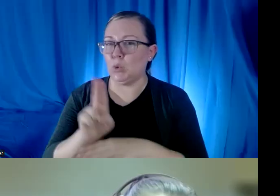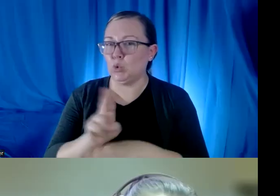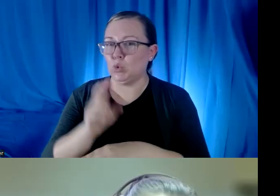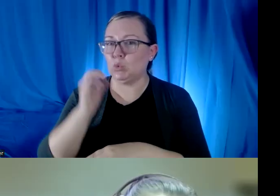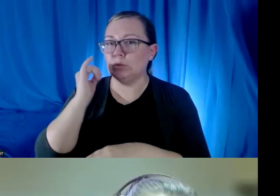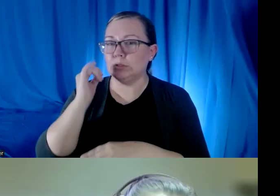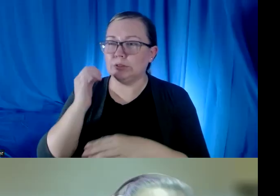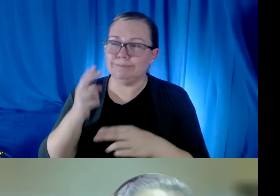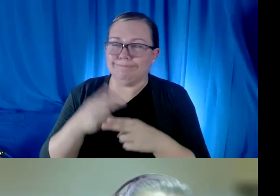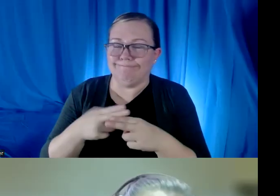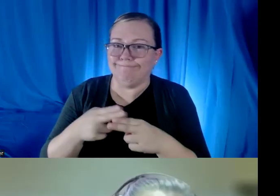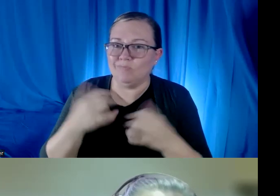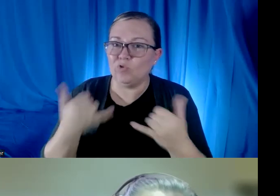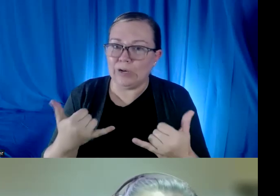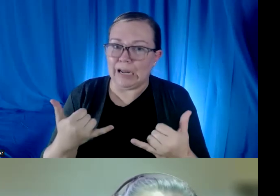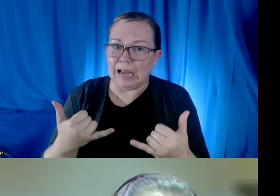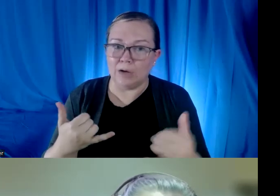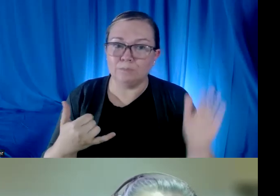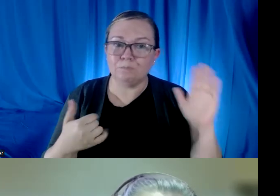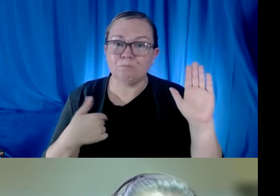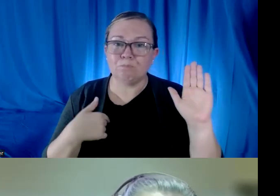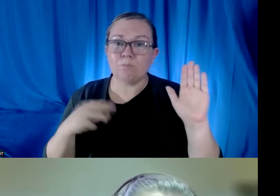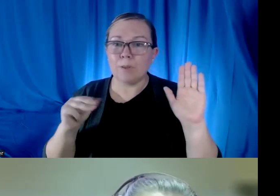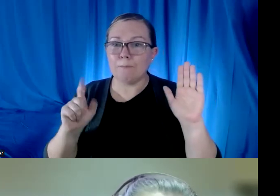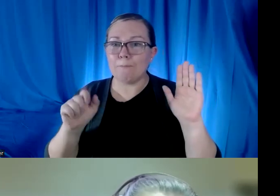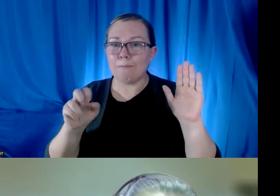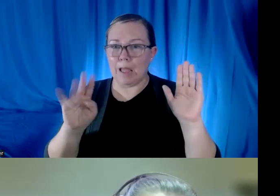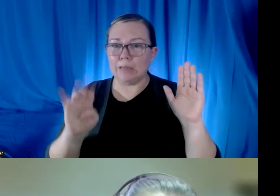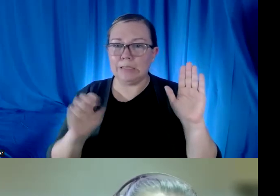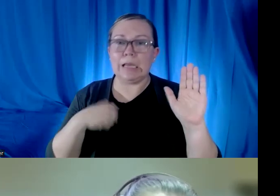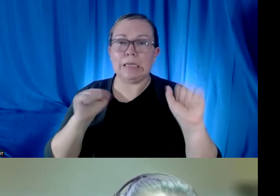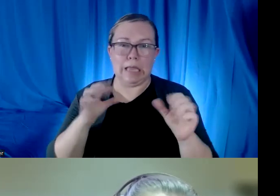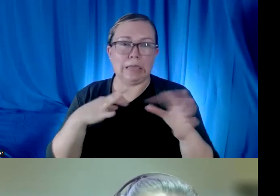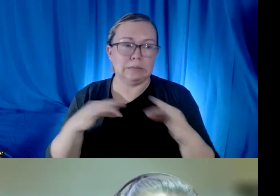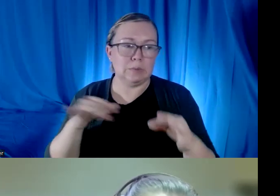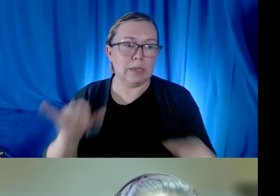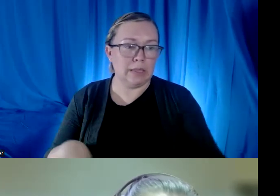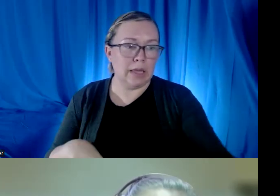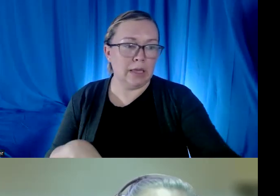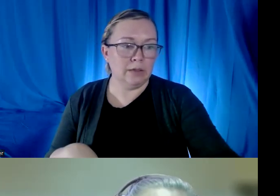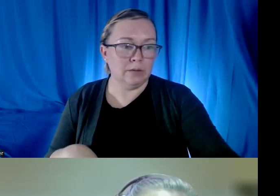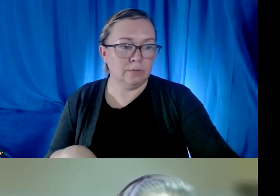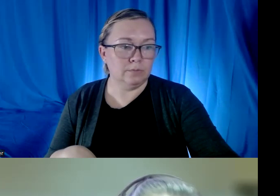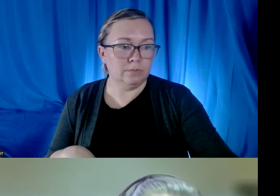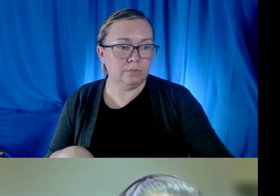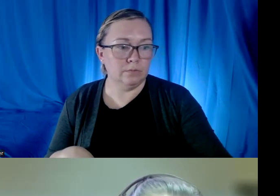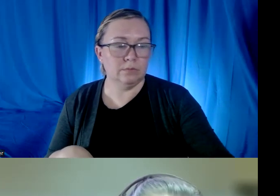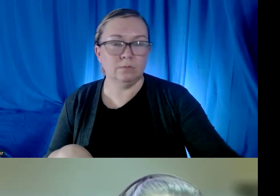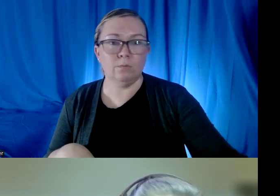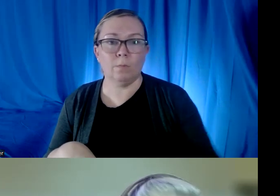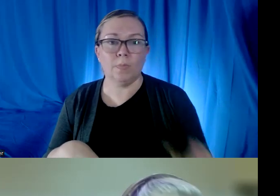interim. And But I can voc is speak gonna to be hard to that get if into for a while. this is Melanie Hartwig, and I can speak to that if you have